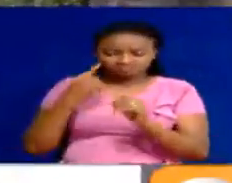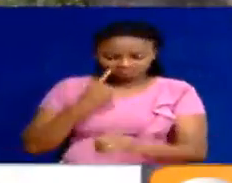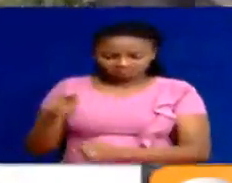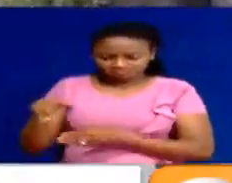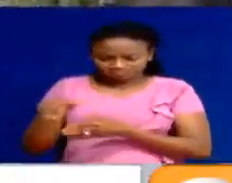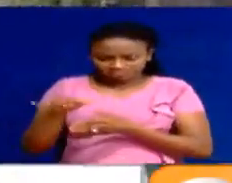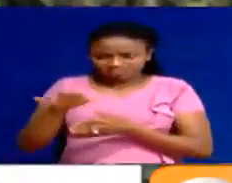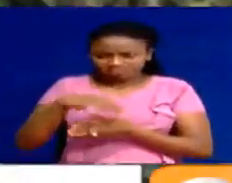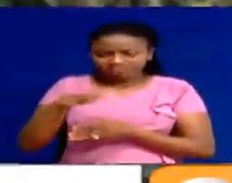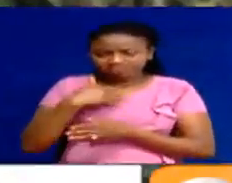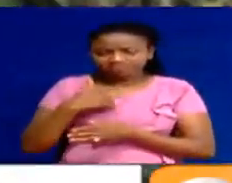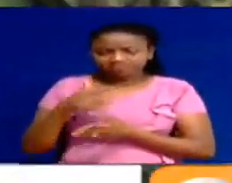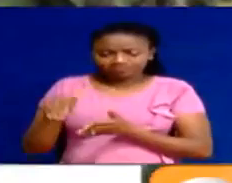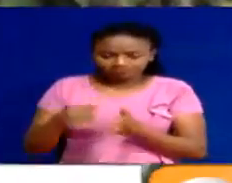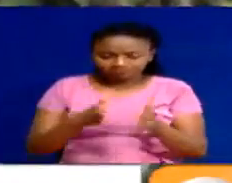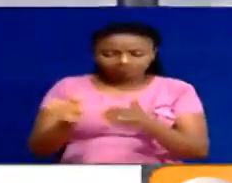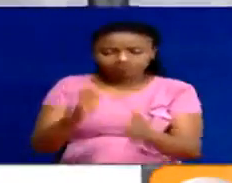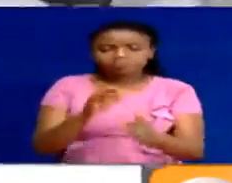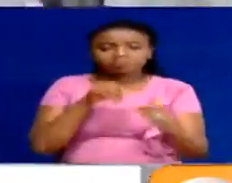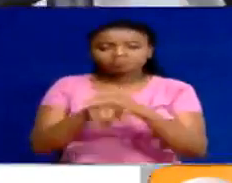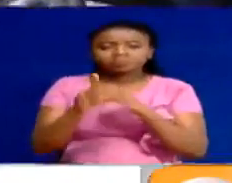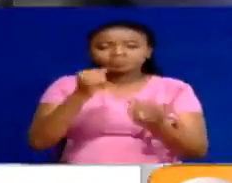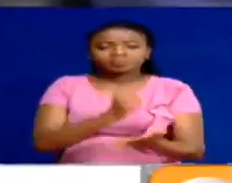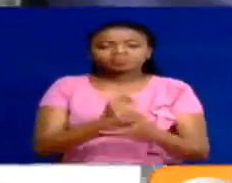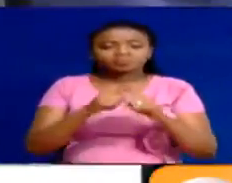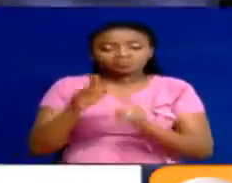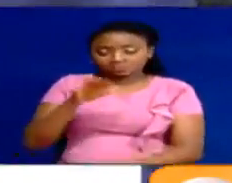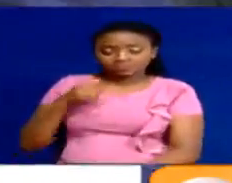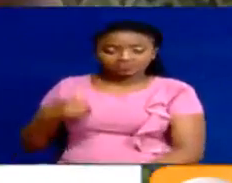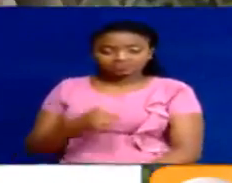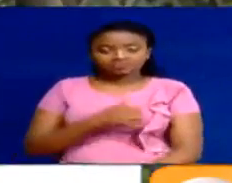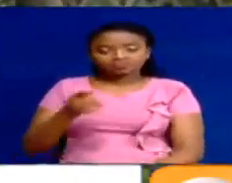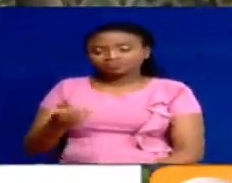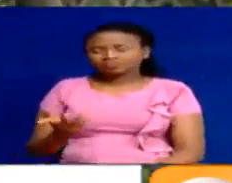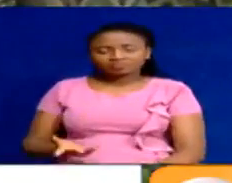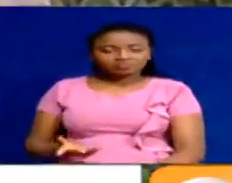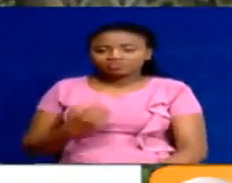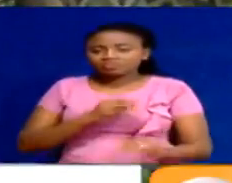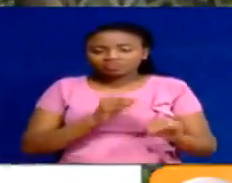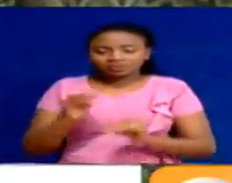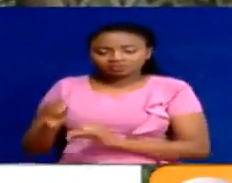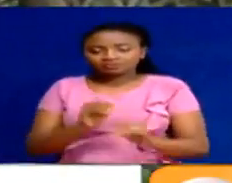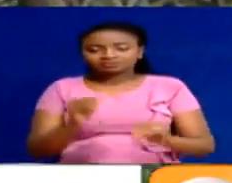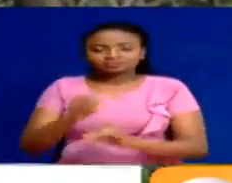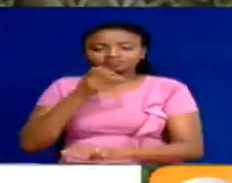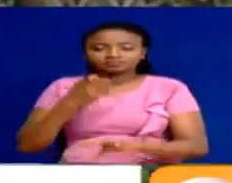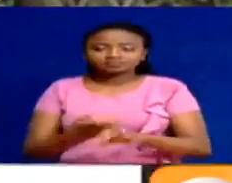kama tegezwa kuingia kwa ofisi. Pahali kama hapa kwetu ni ngumu sana sababu lazima nikae pahali niliwekwa nikae